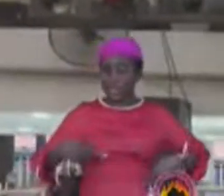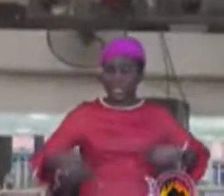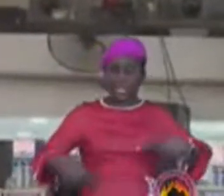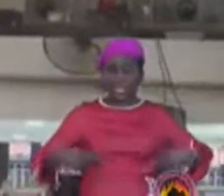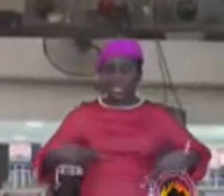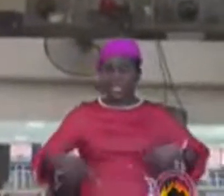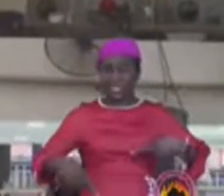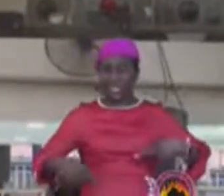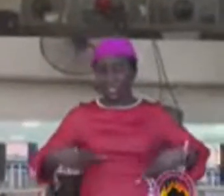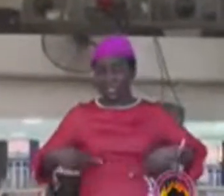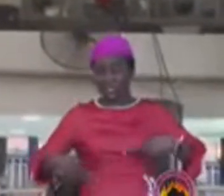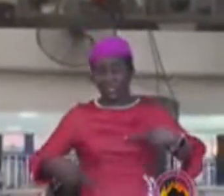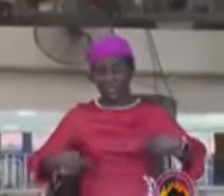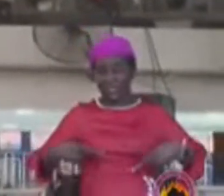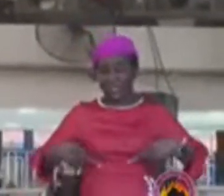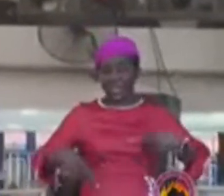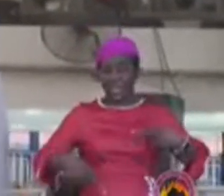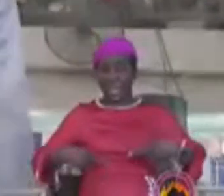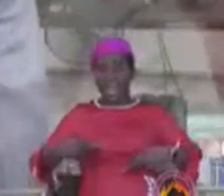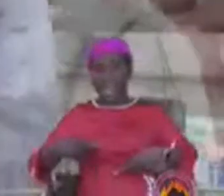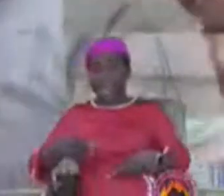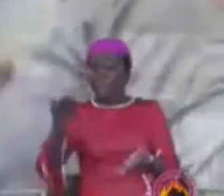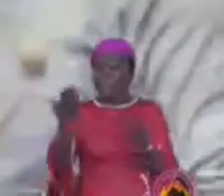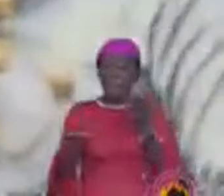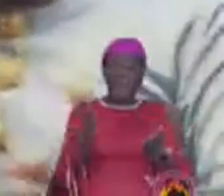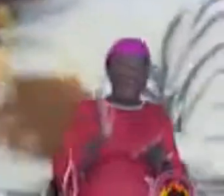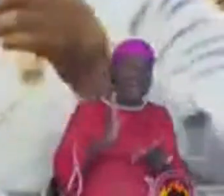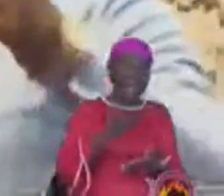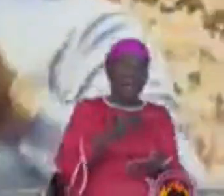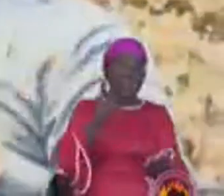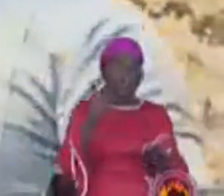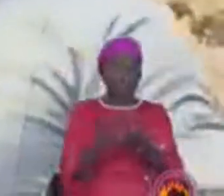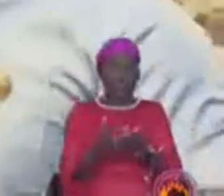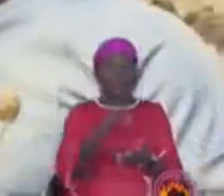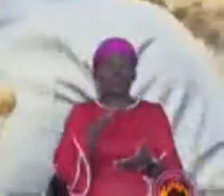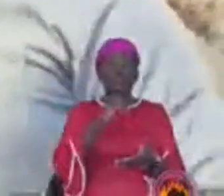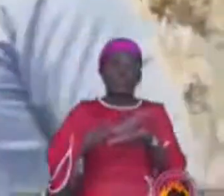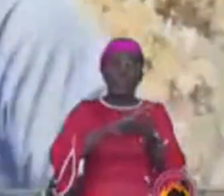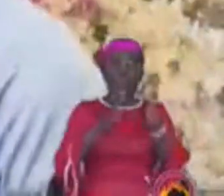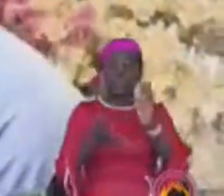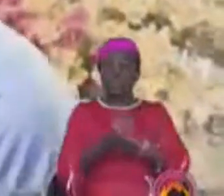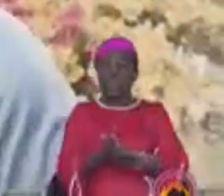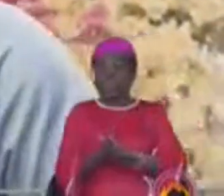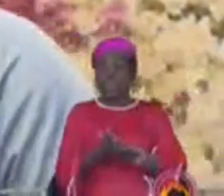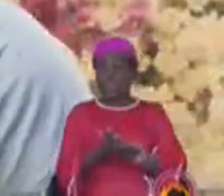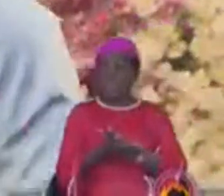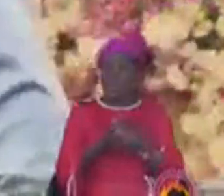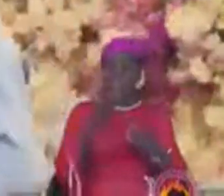o rere la se ko ma se ti ja o